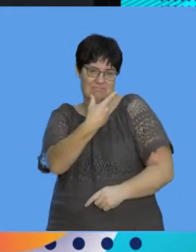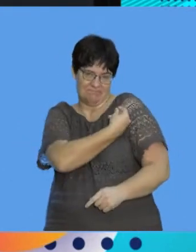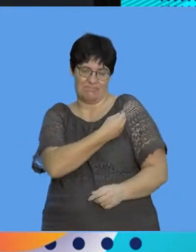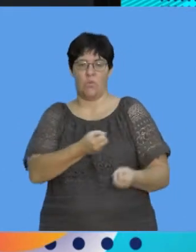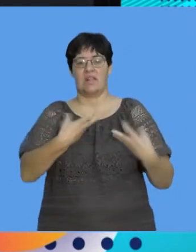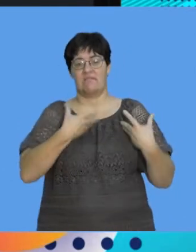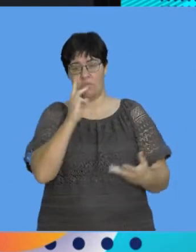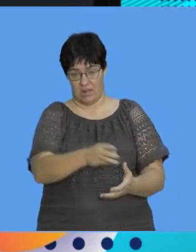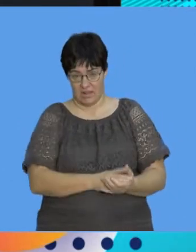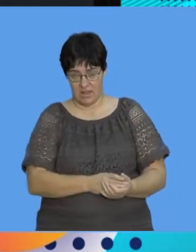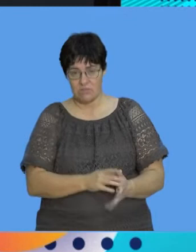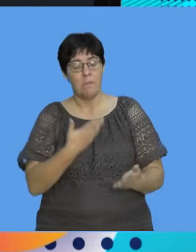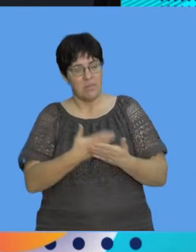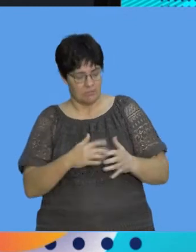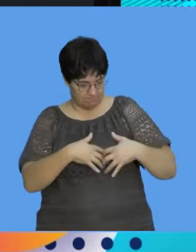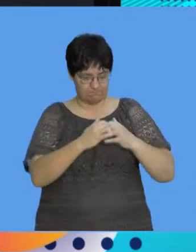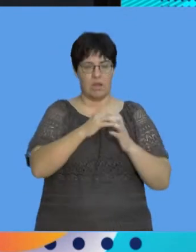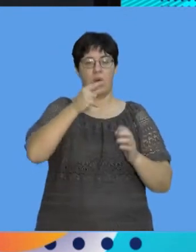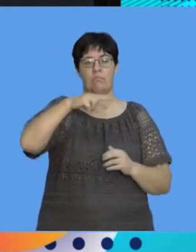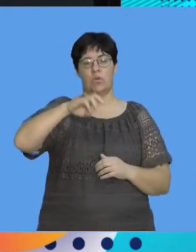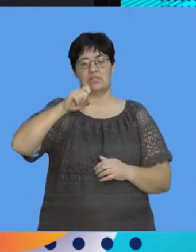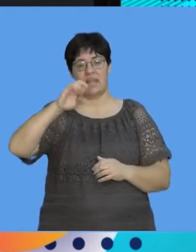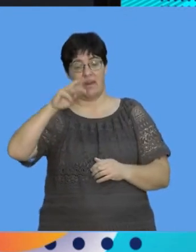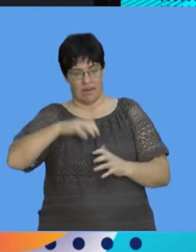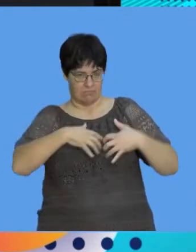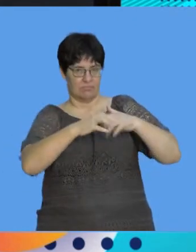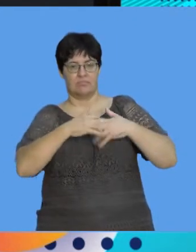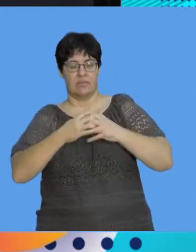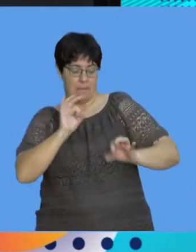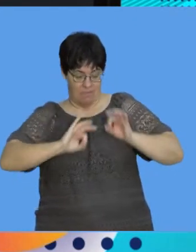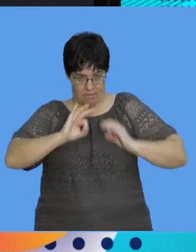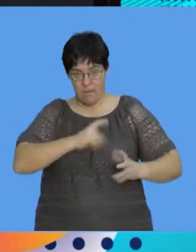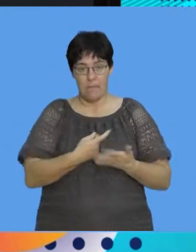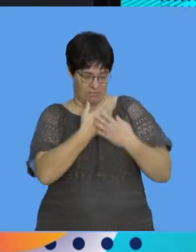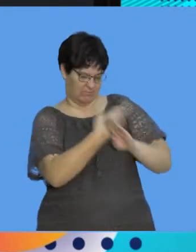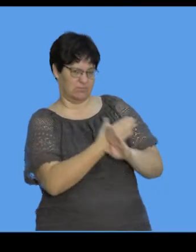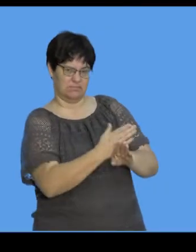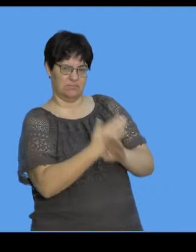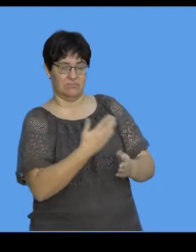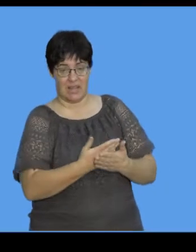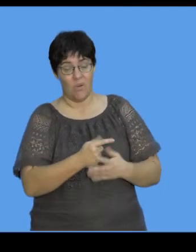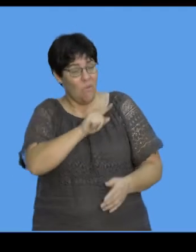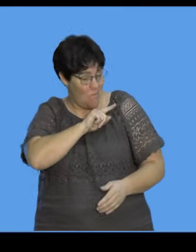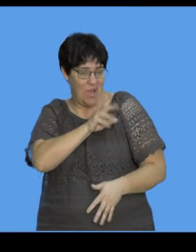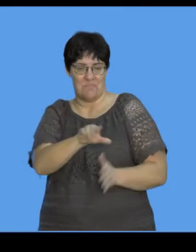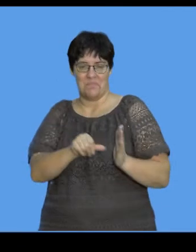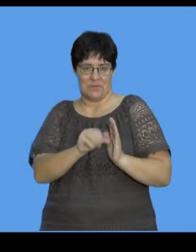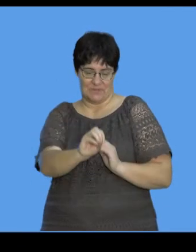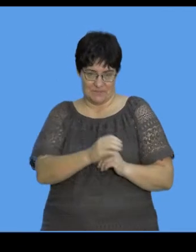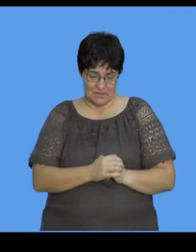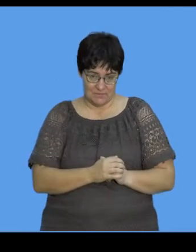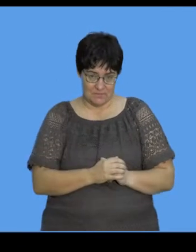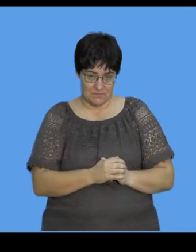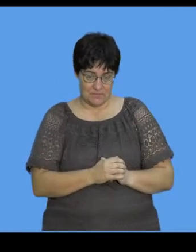given us, right? Is these abilities to make proteins. So proteins are really important for us. Okay, guys, so when we look